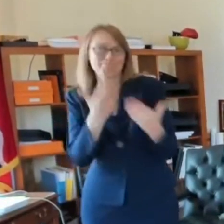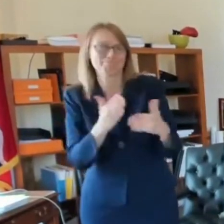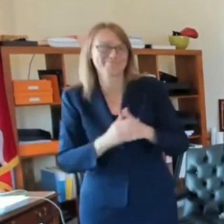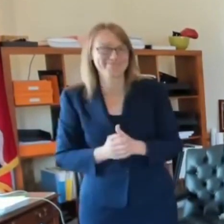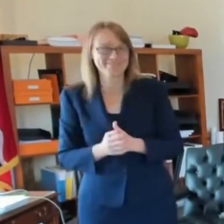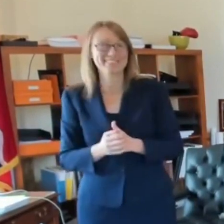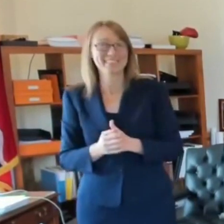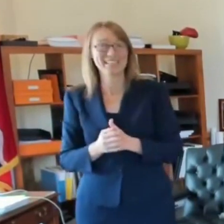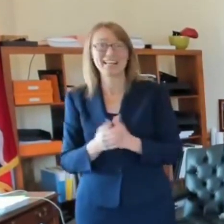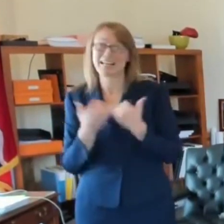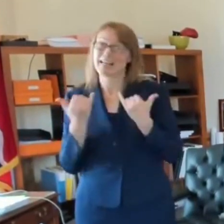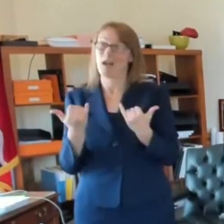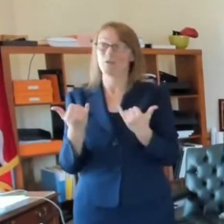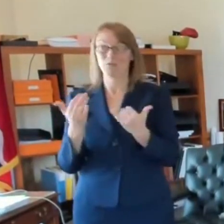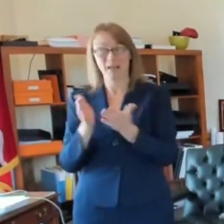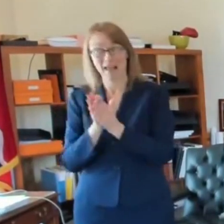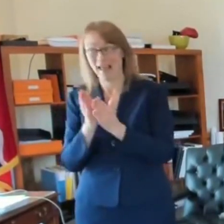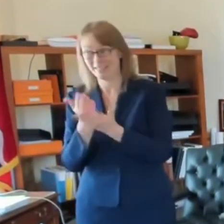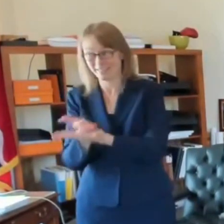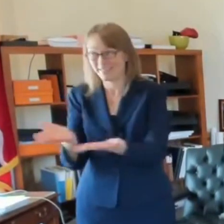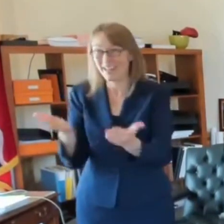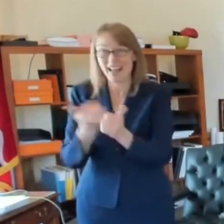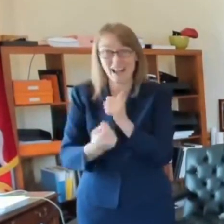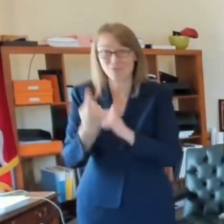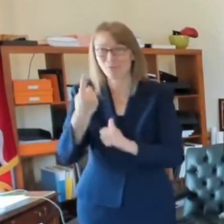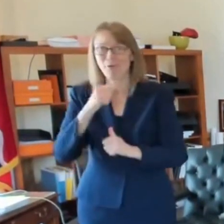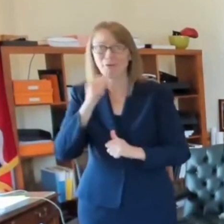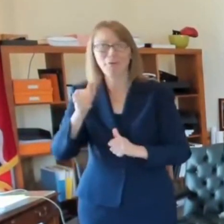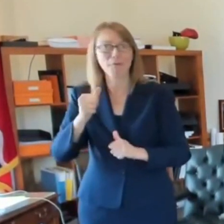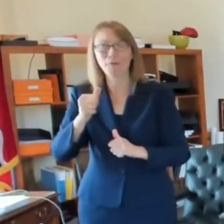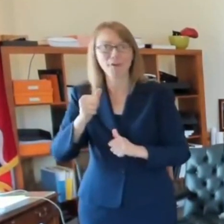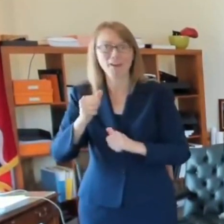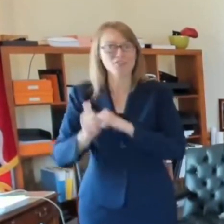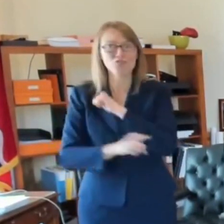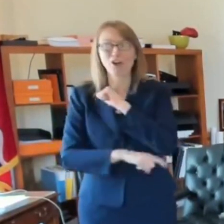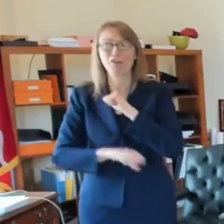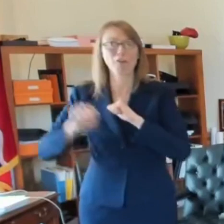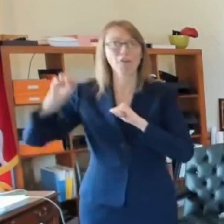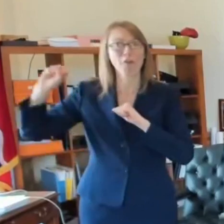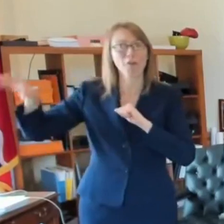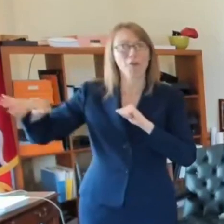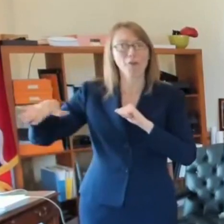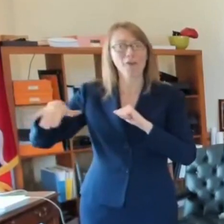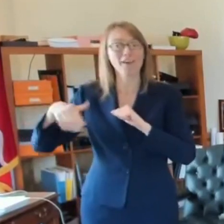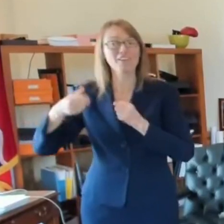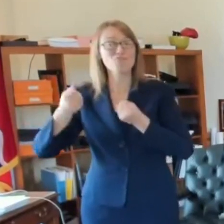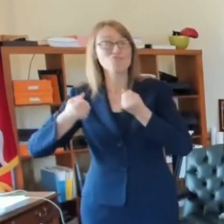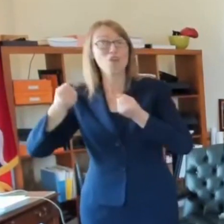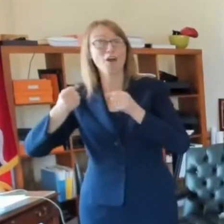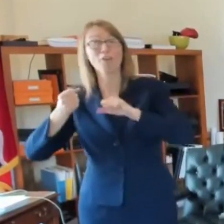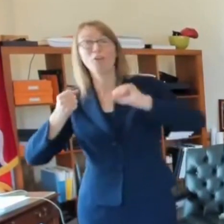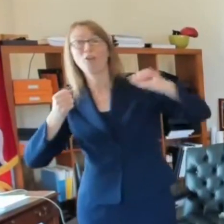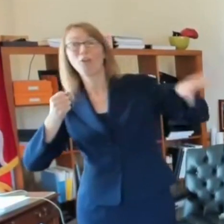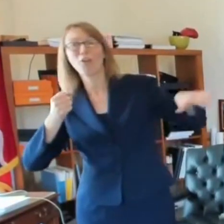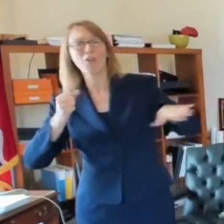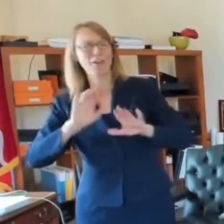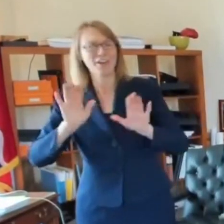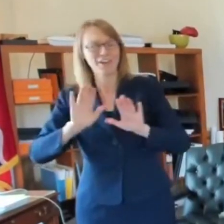call on everybody not to throw anything out of your car windows, and to try to keep it looking